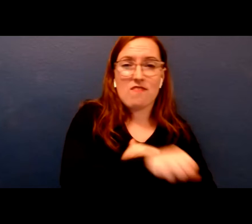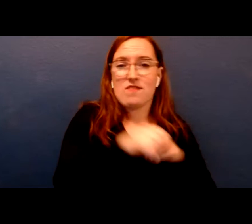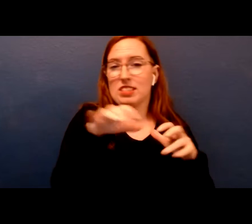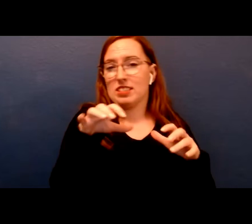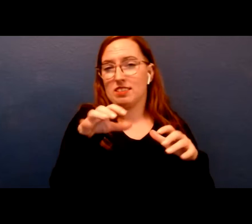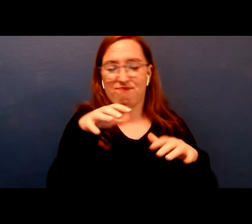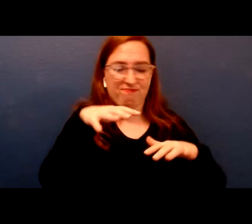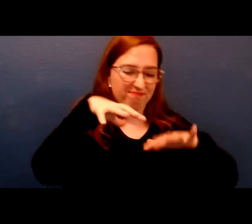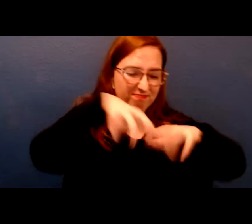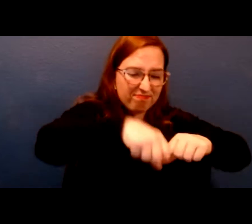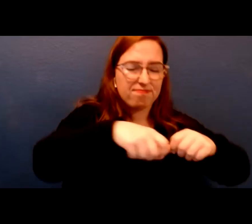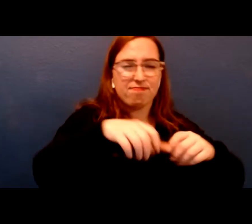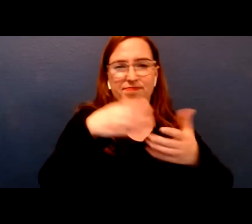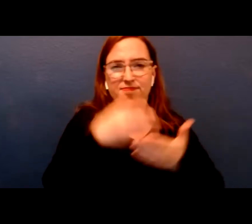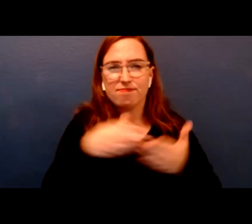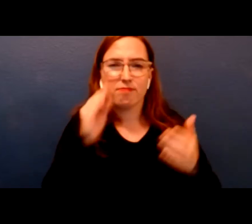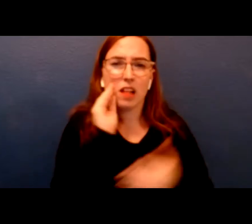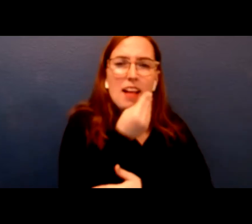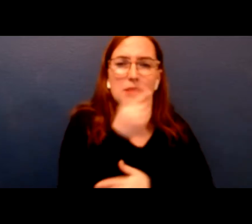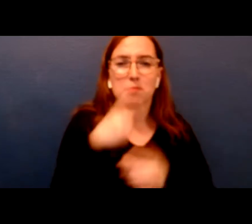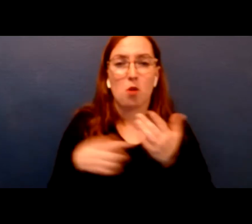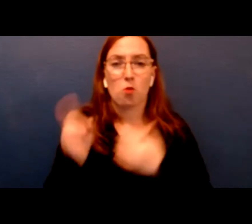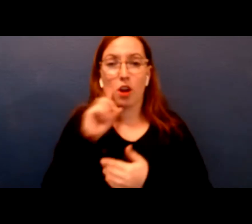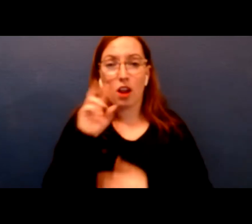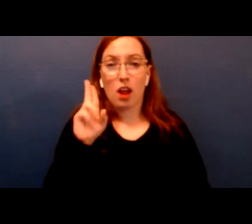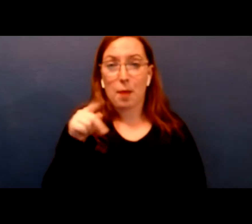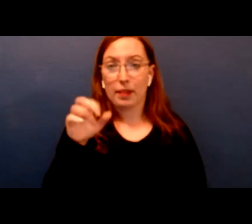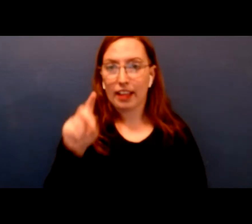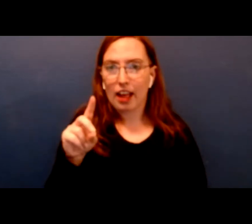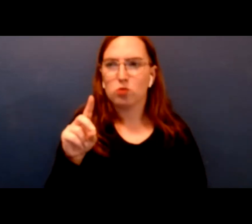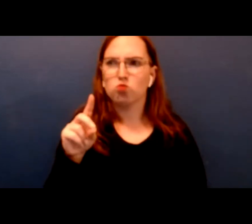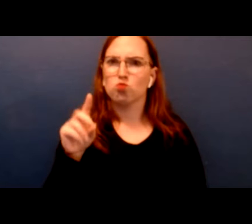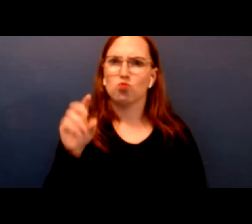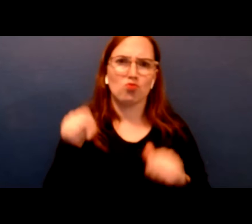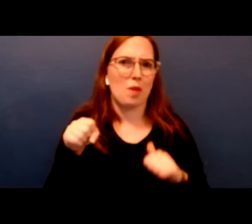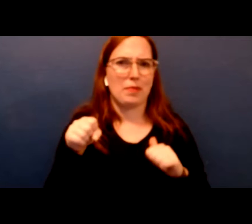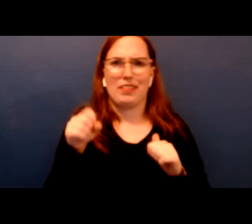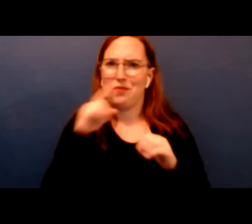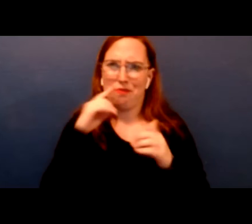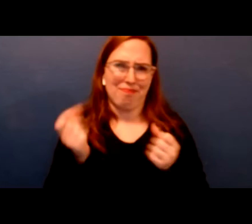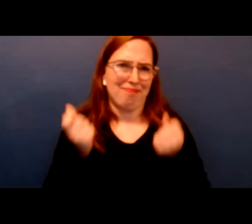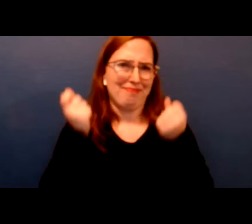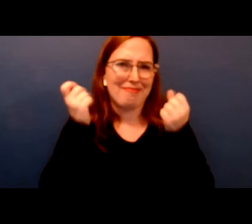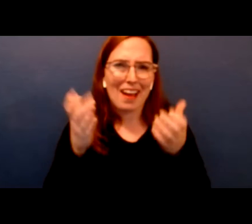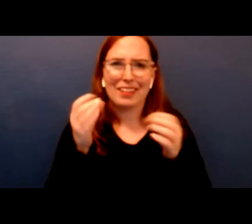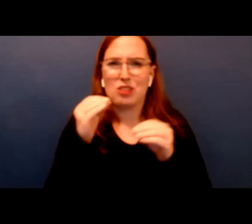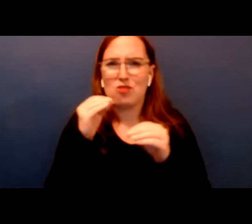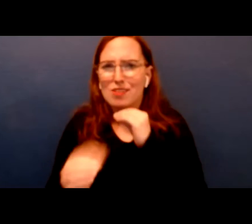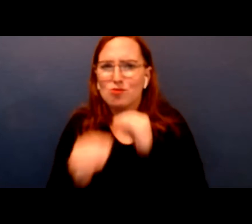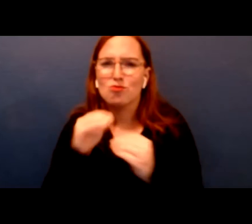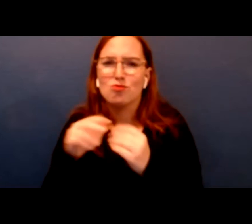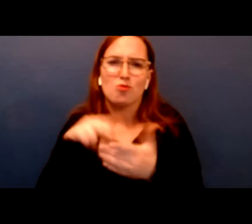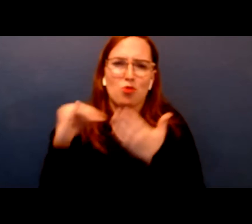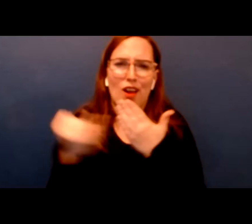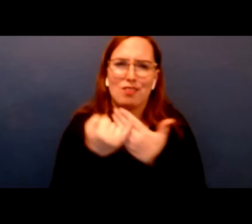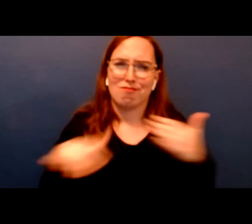some of those upland areas are actually could be references for numerous restoration projects throughout the city. Juniper